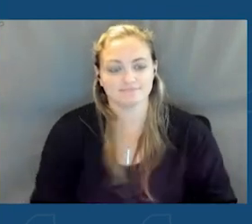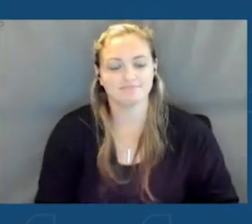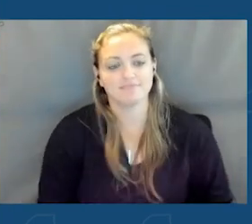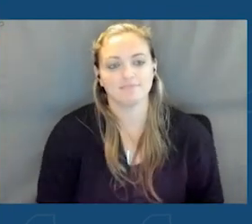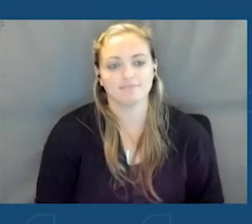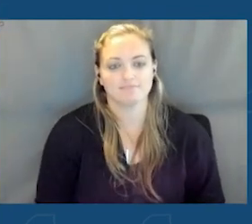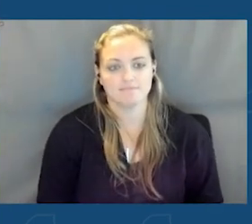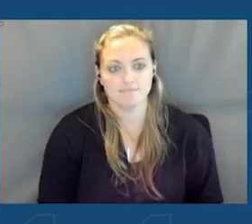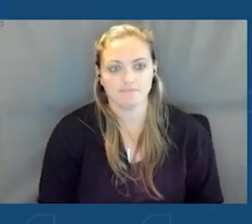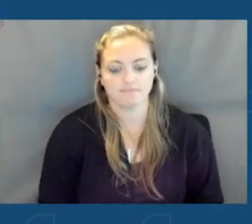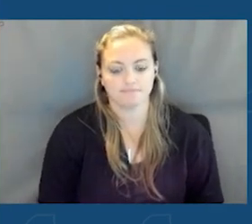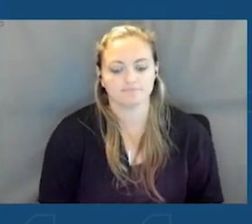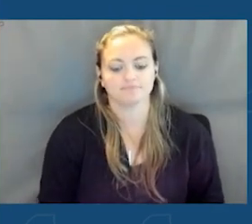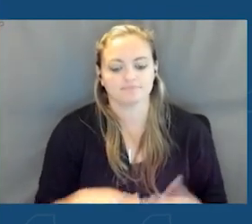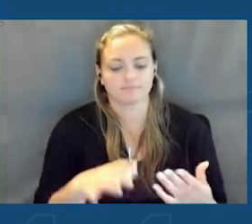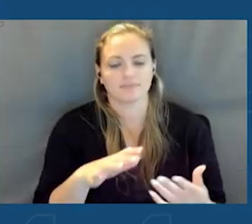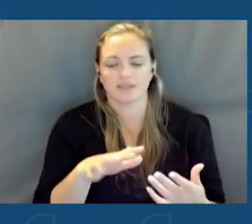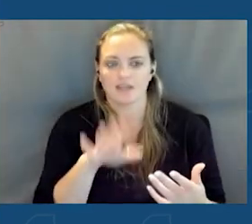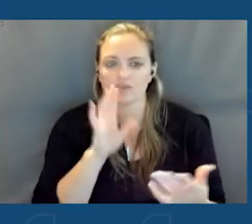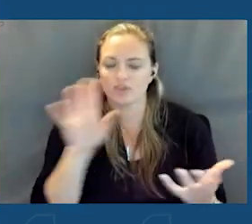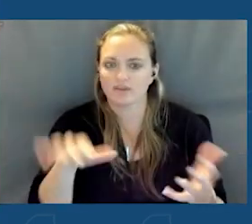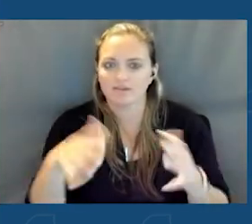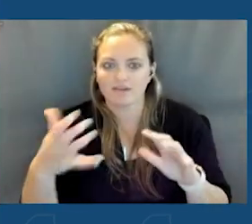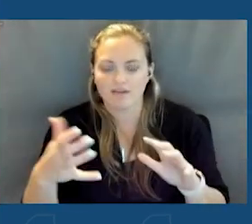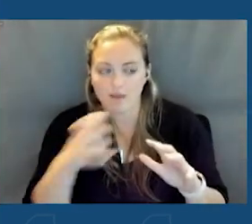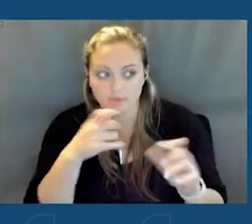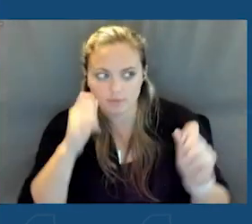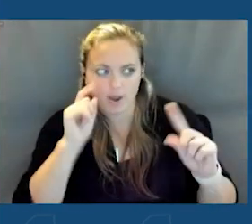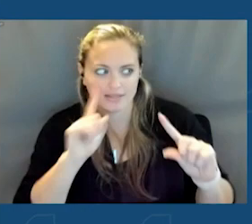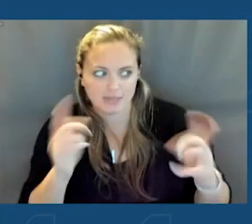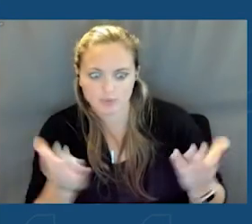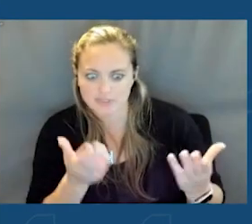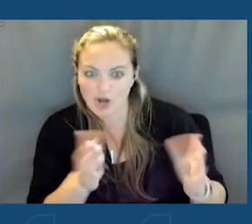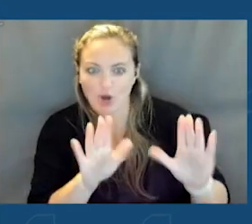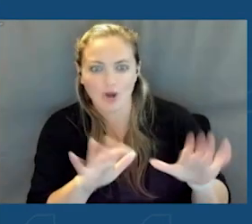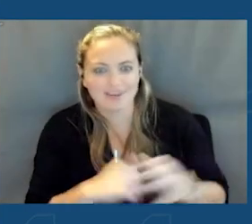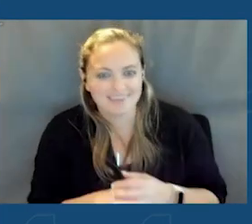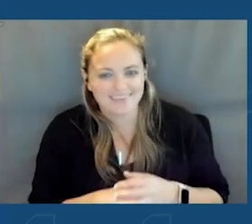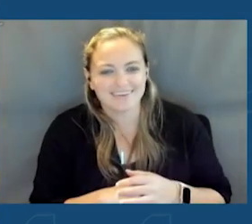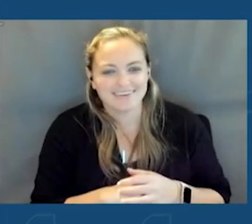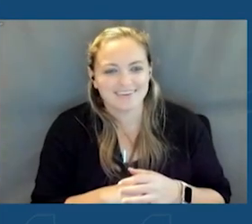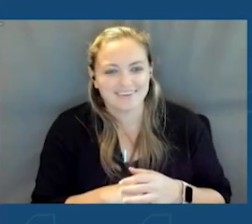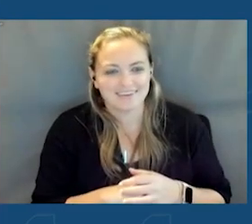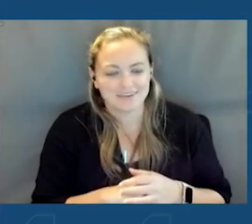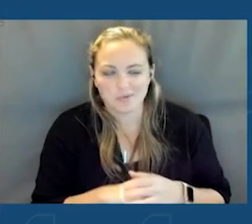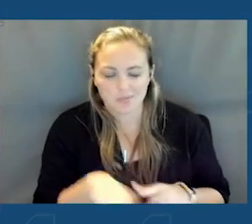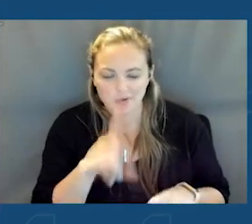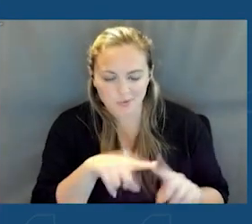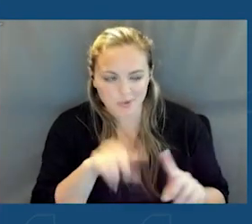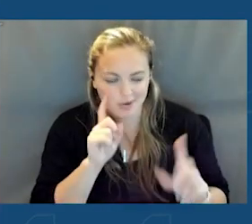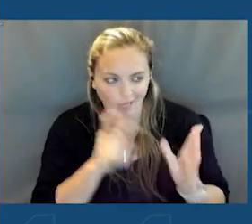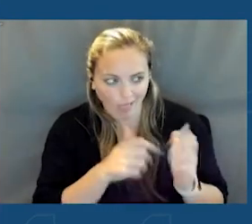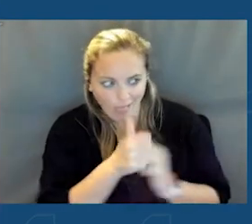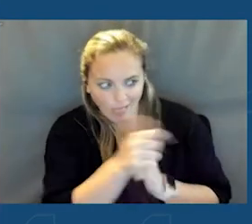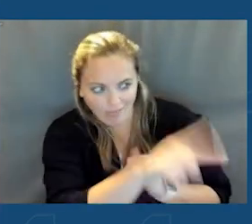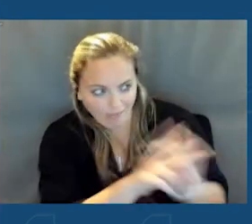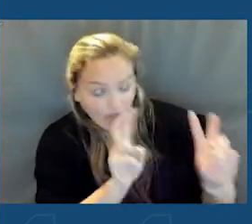I might have kind of caught you off guard that he was going to be here today, but kind of a no-look pass over there.